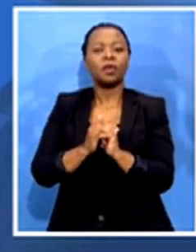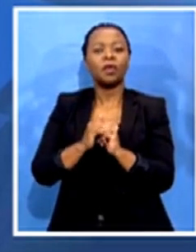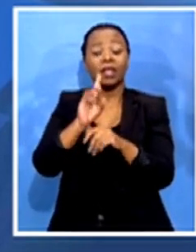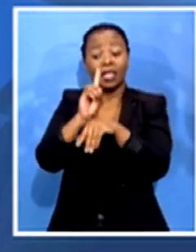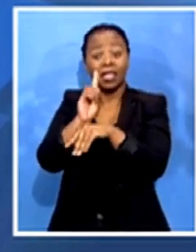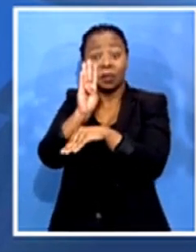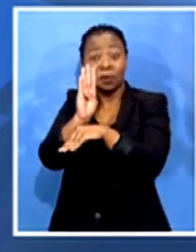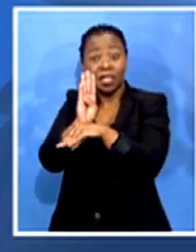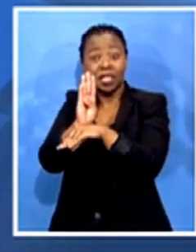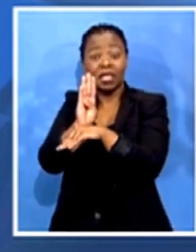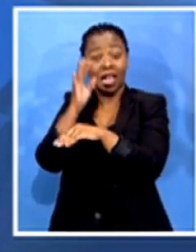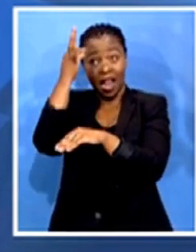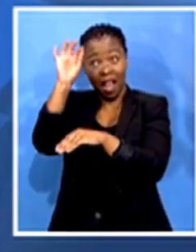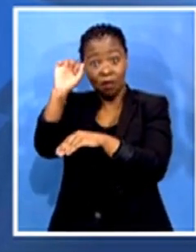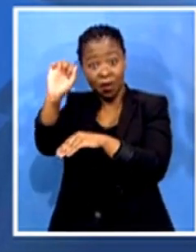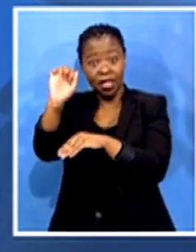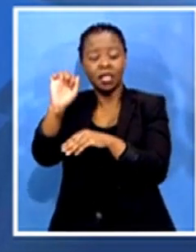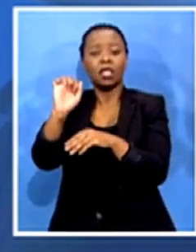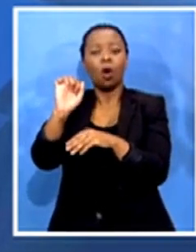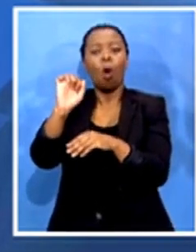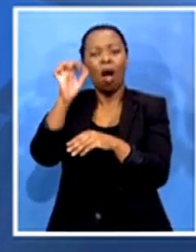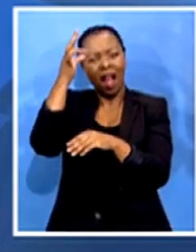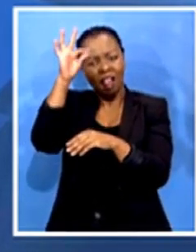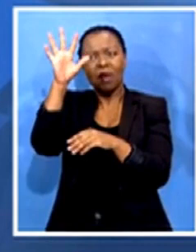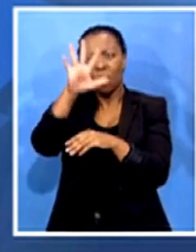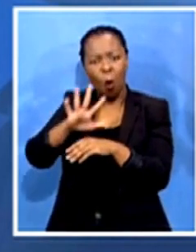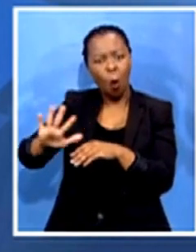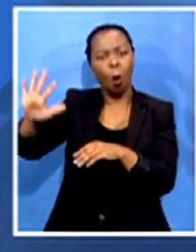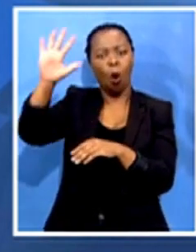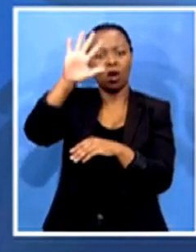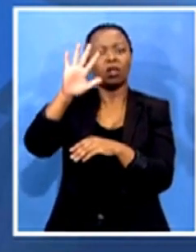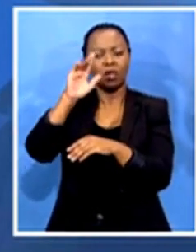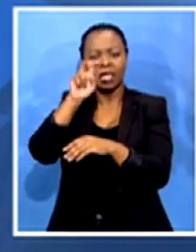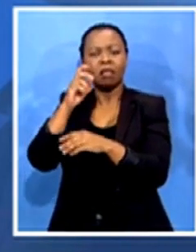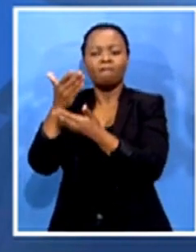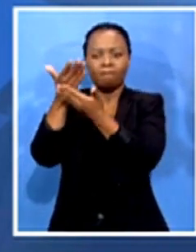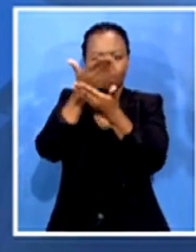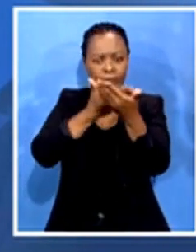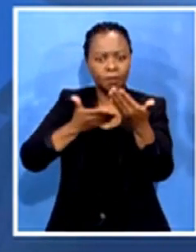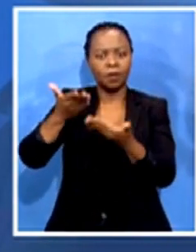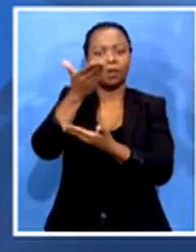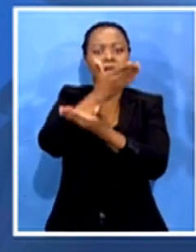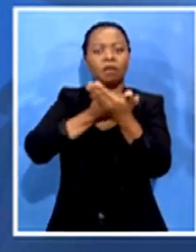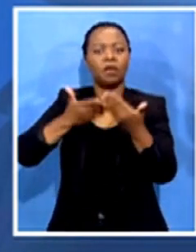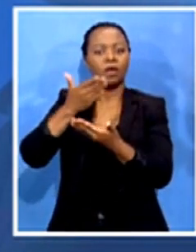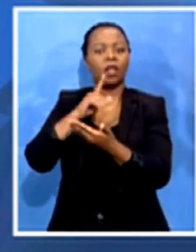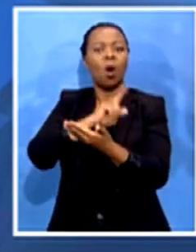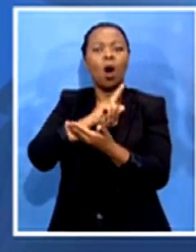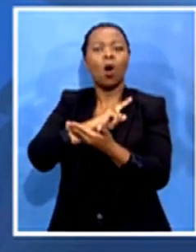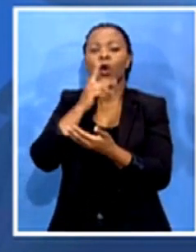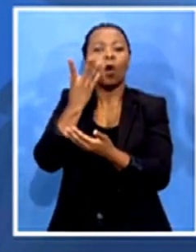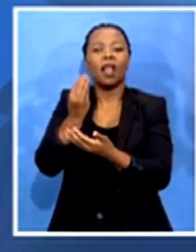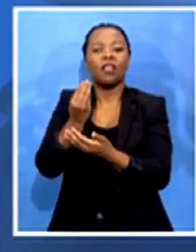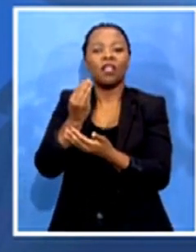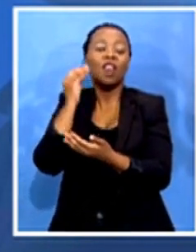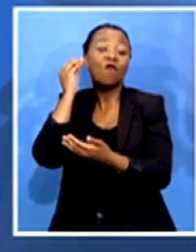as a whole, talk to each other so that we don't have to continuously request for information for us to be able to do